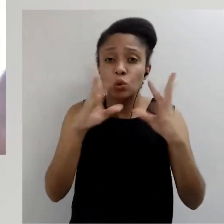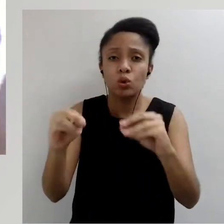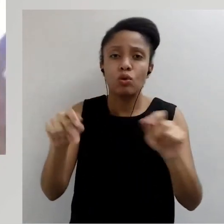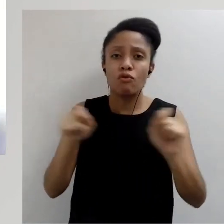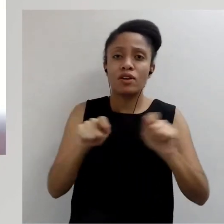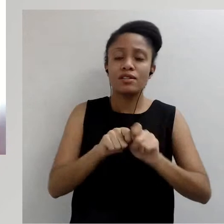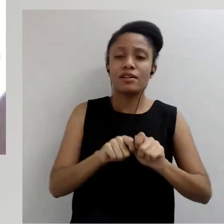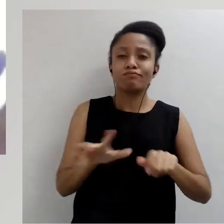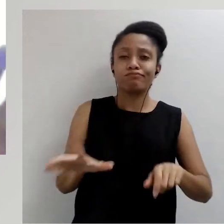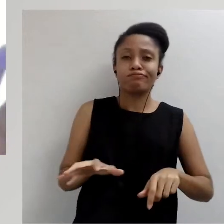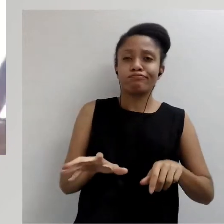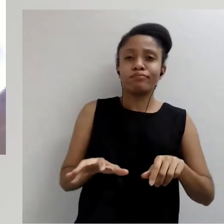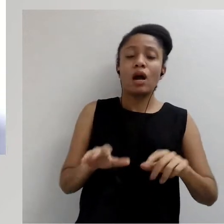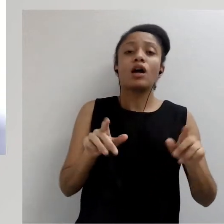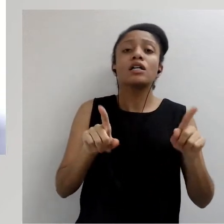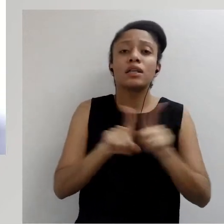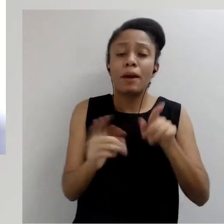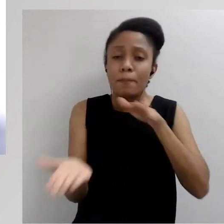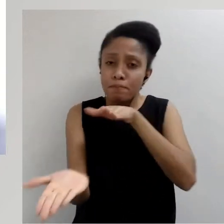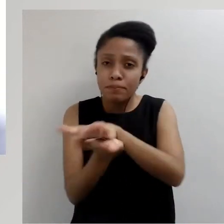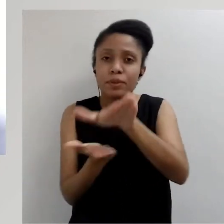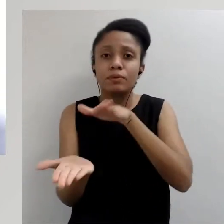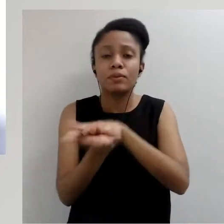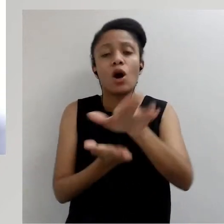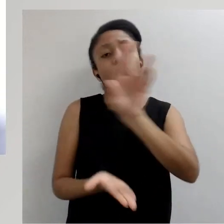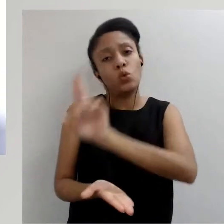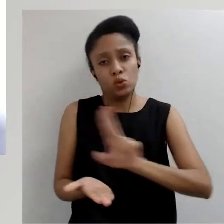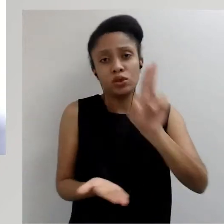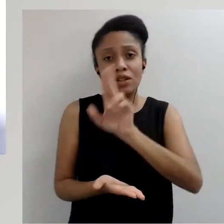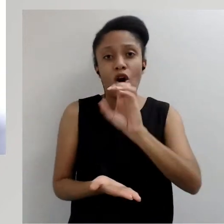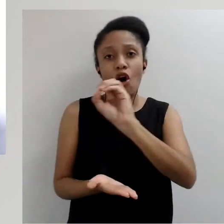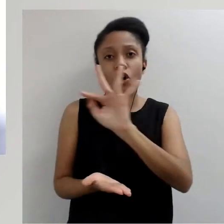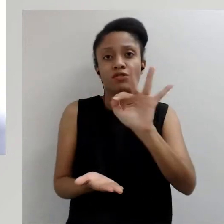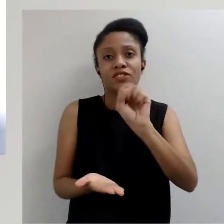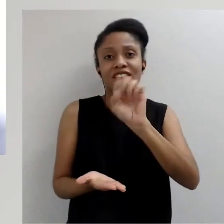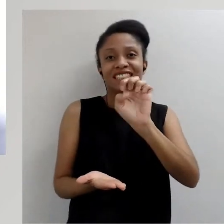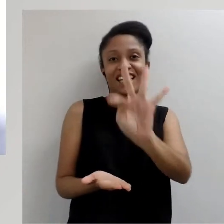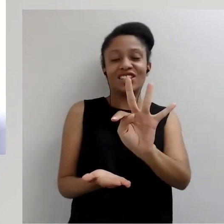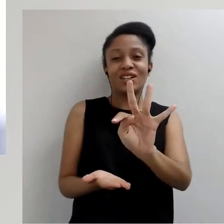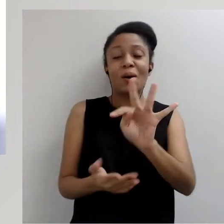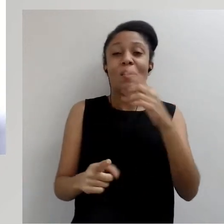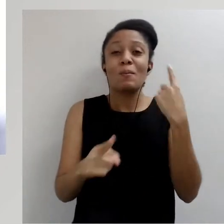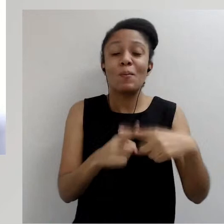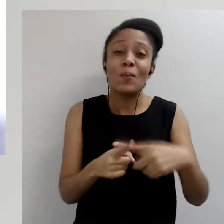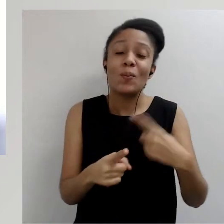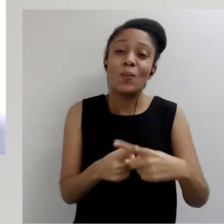on, because we do everything digitally, but printing needs offset